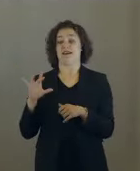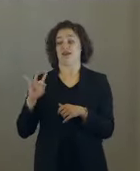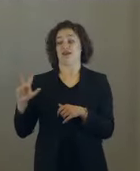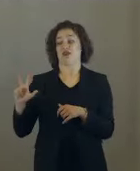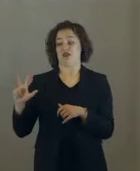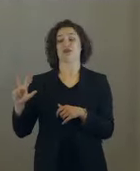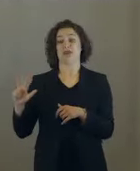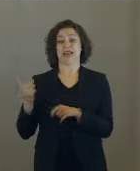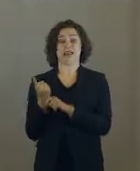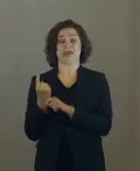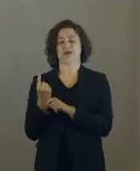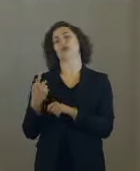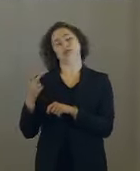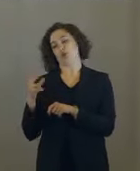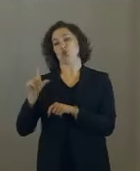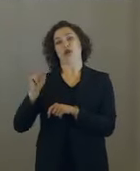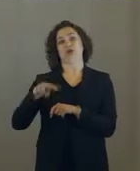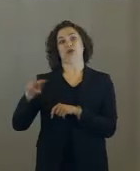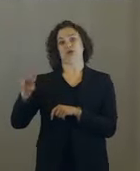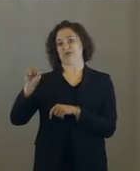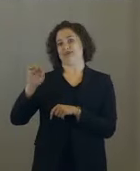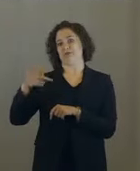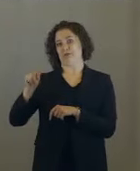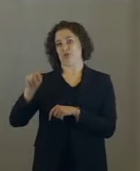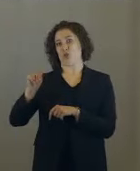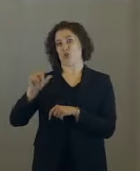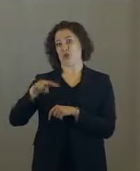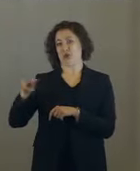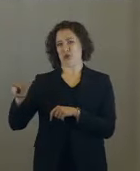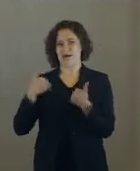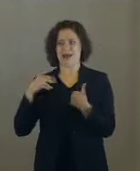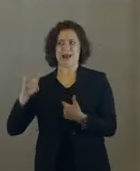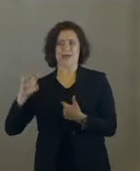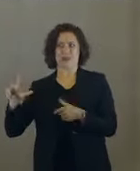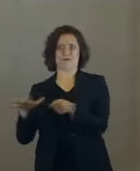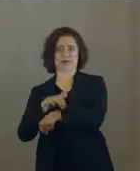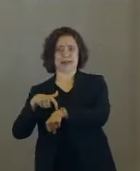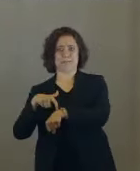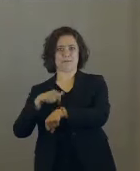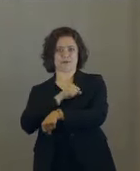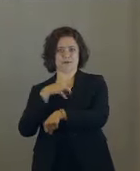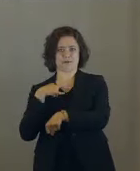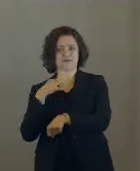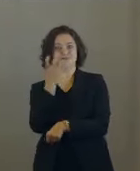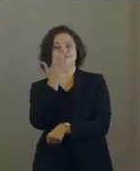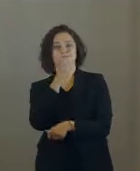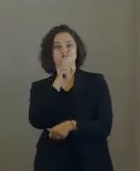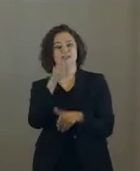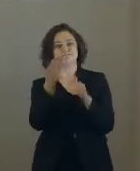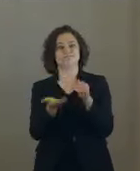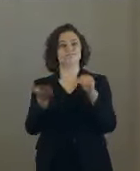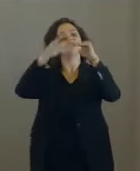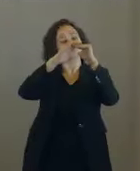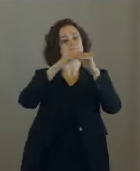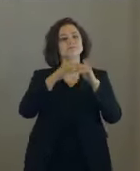30th, 2022. So once again, it just establishes the fact that we've had a number of extraordinary